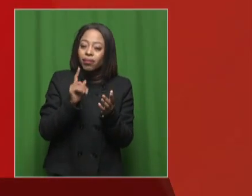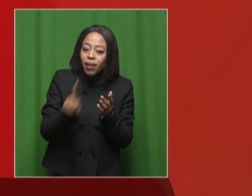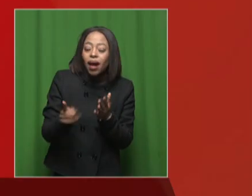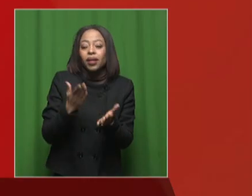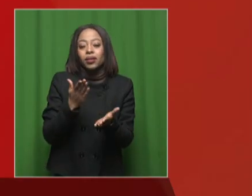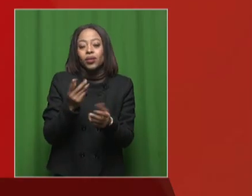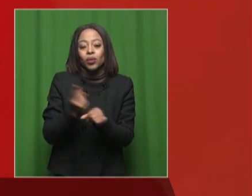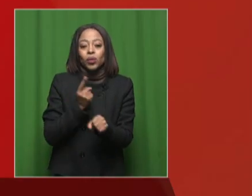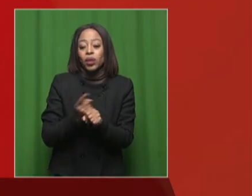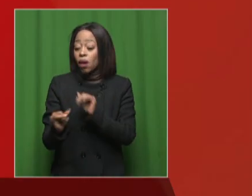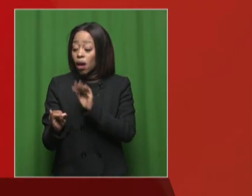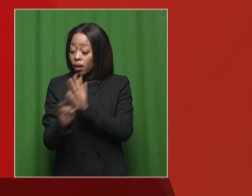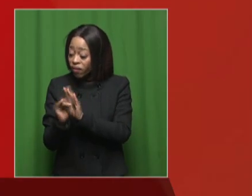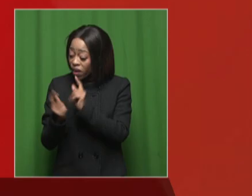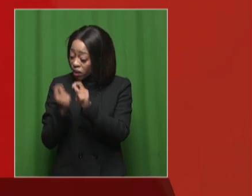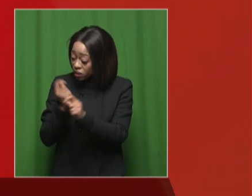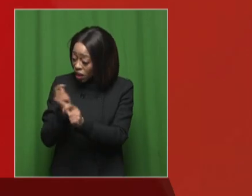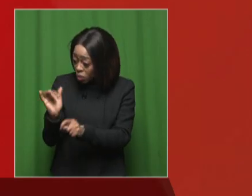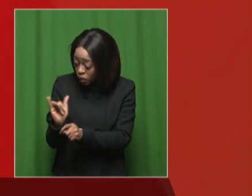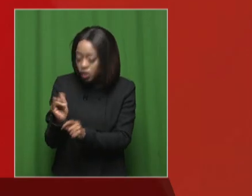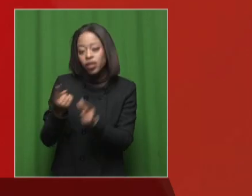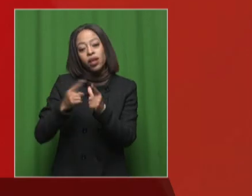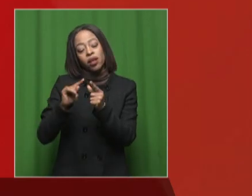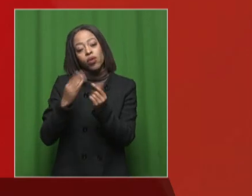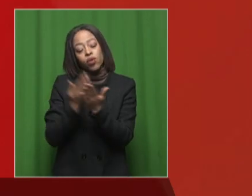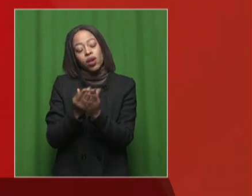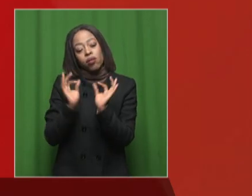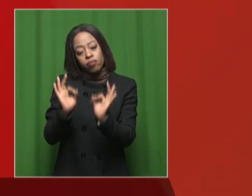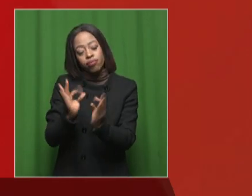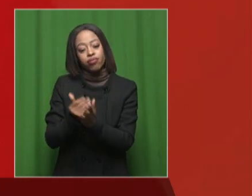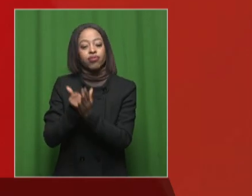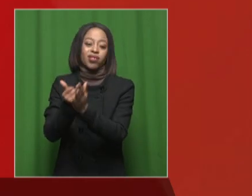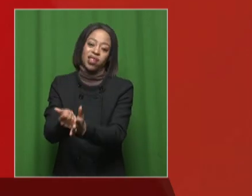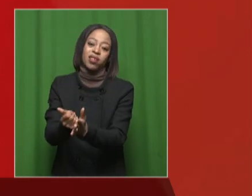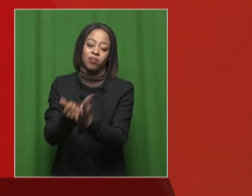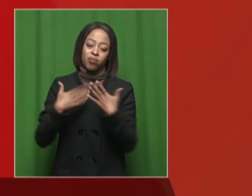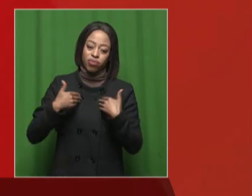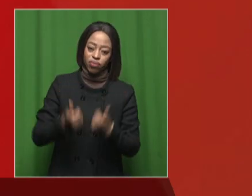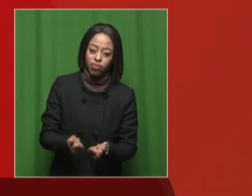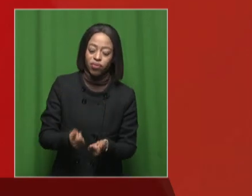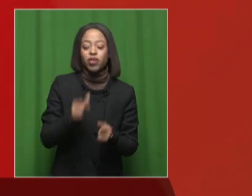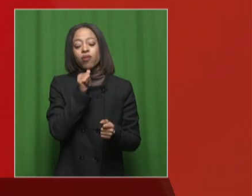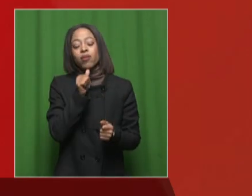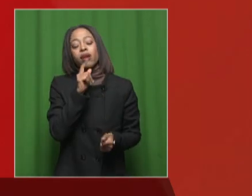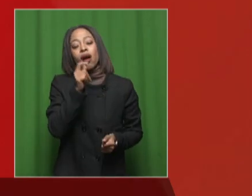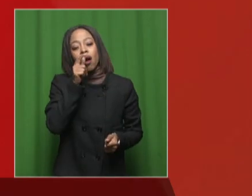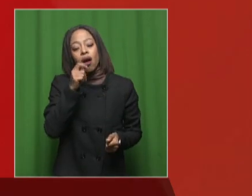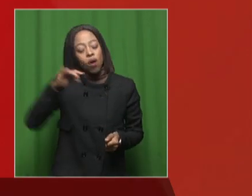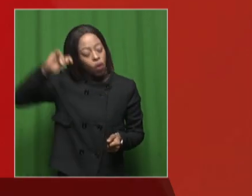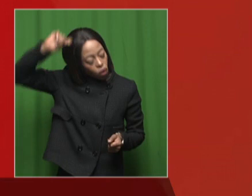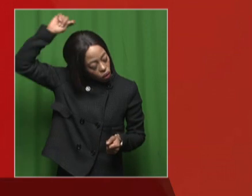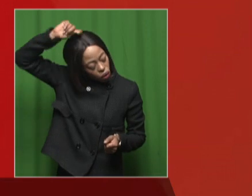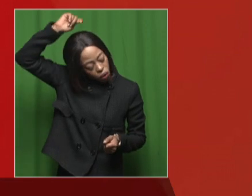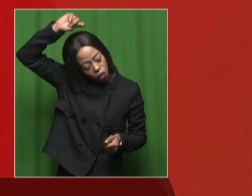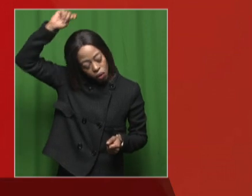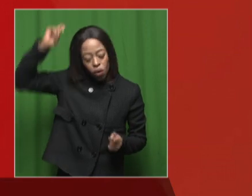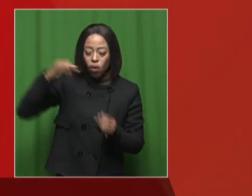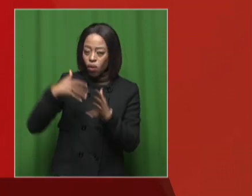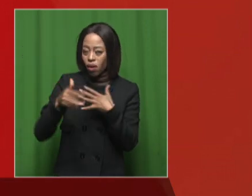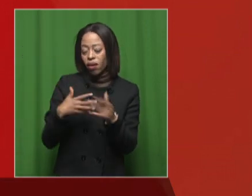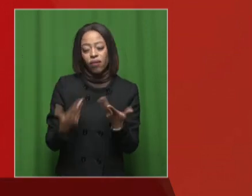diagnosis first, and then you've got an approach to the patient, whether you use topical treatment, you use tablets, you use things like platelet-rich